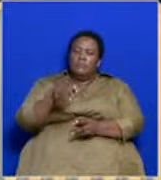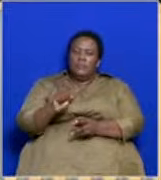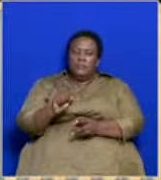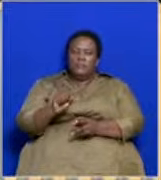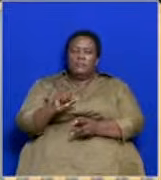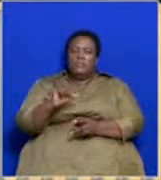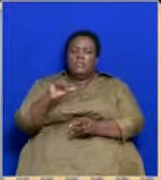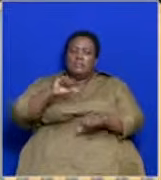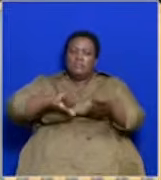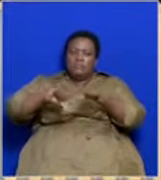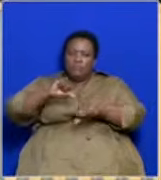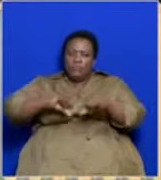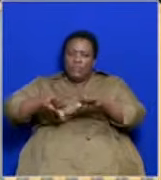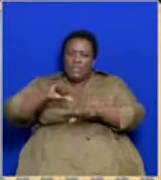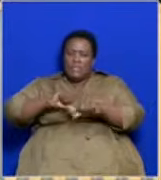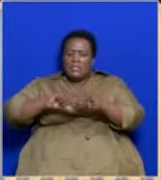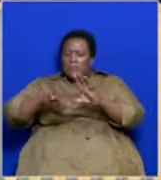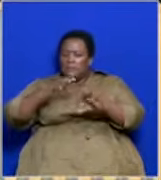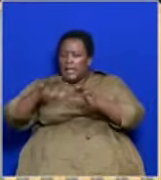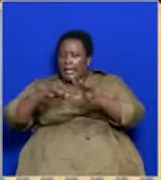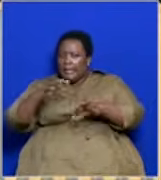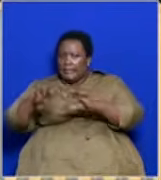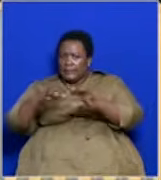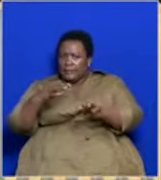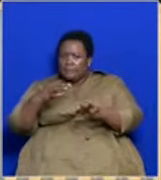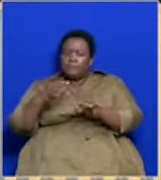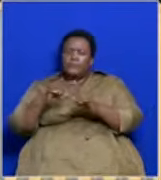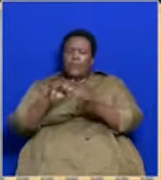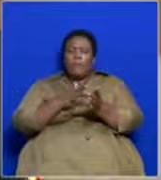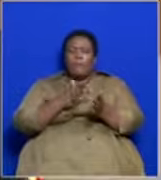you go to page 227,